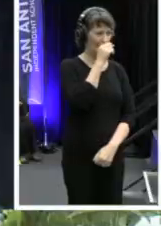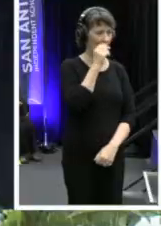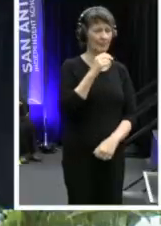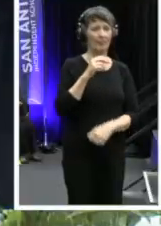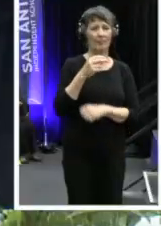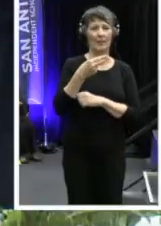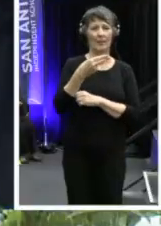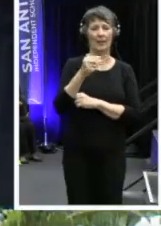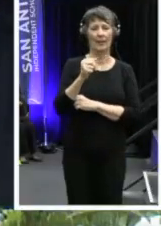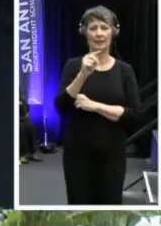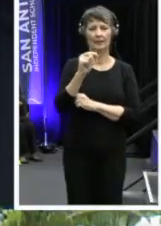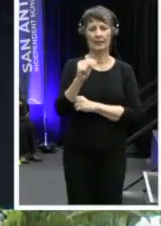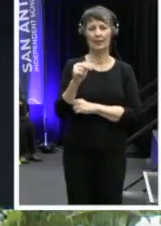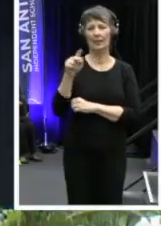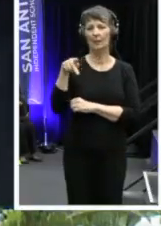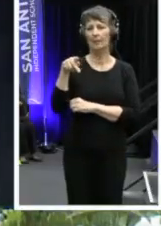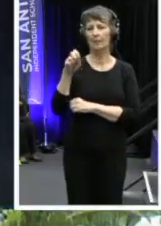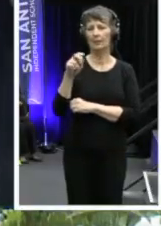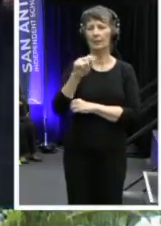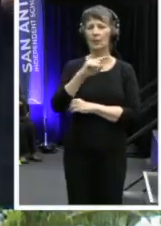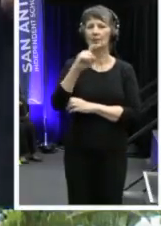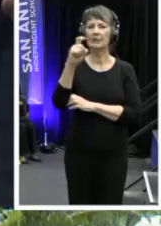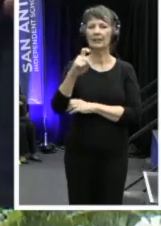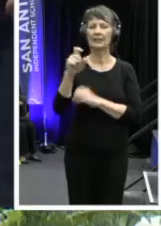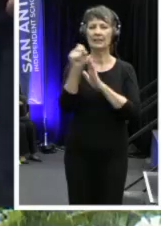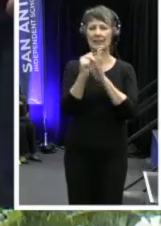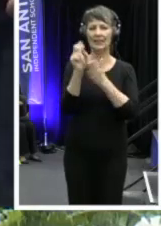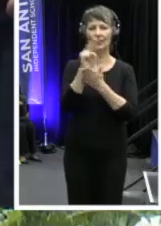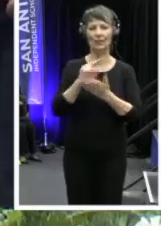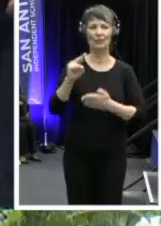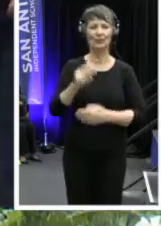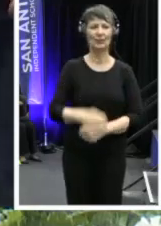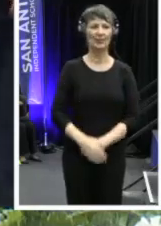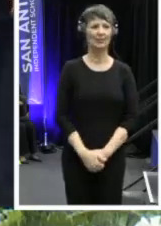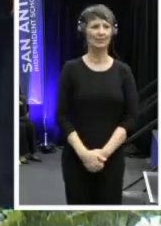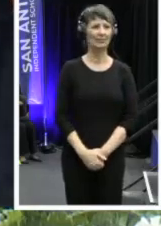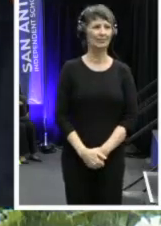Azan Pena will be attending Texas State University.